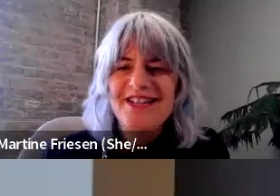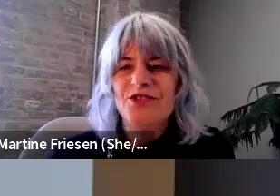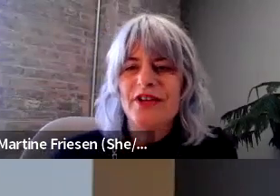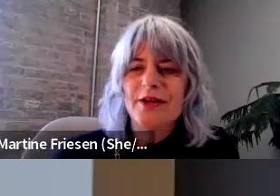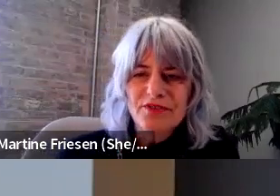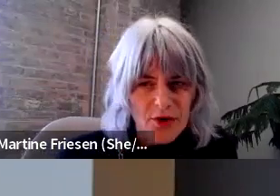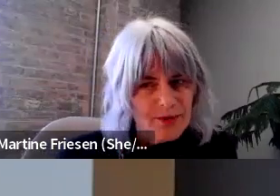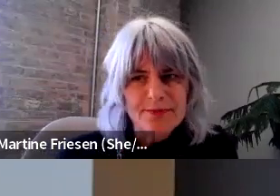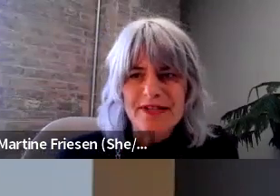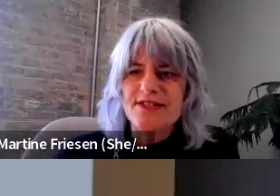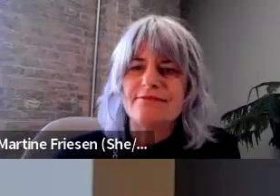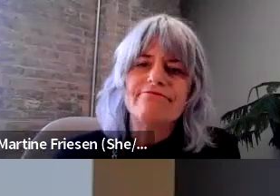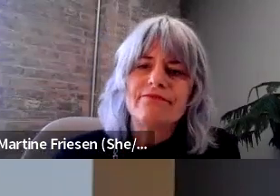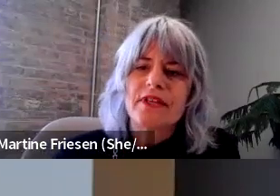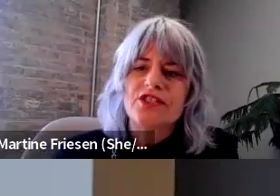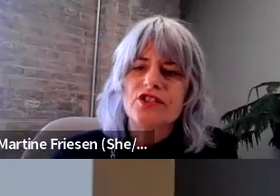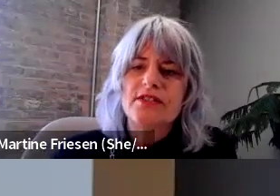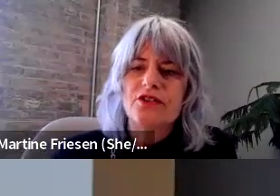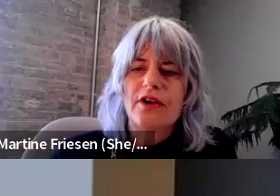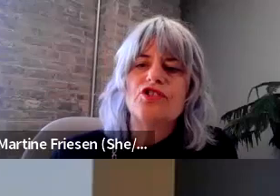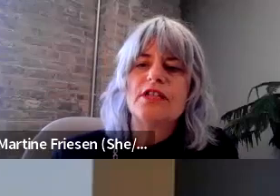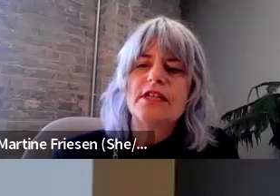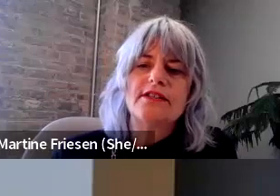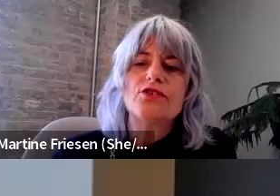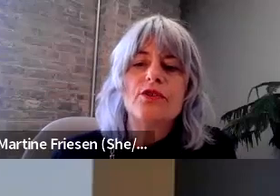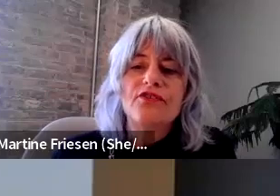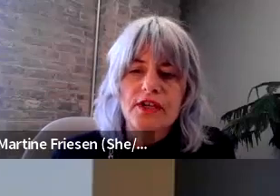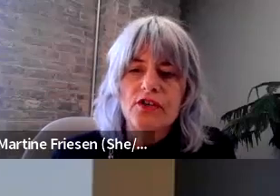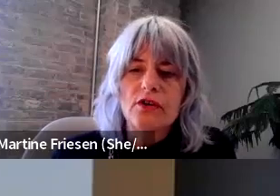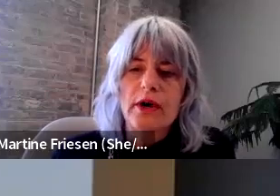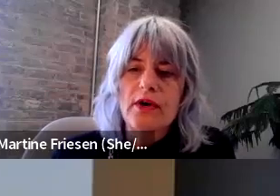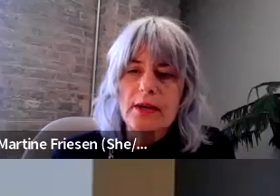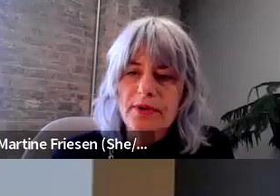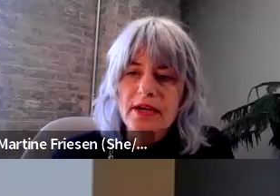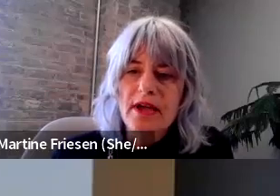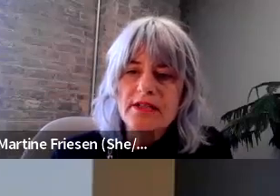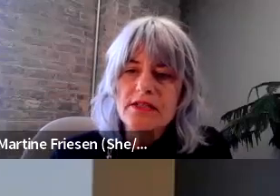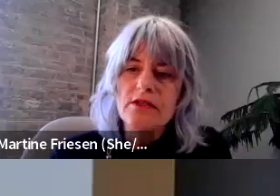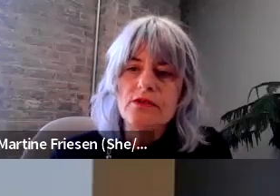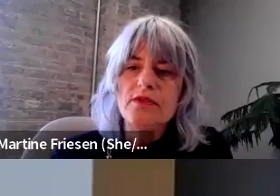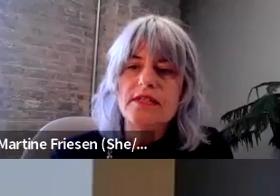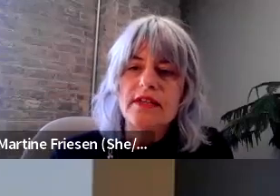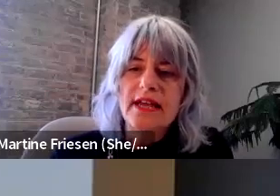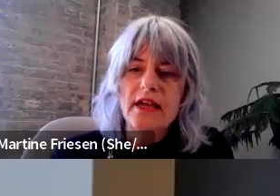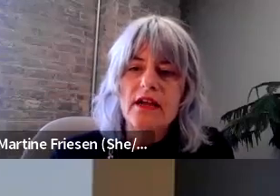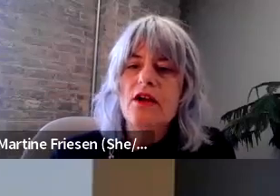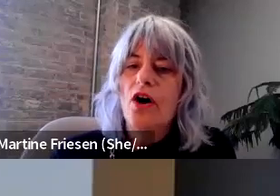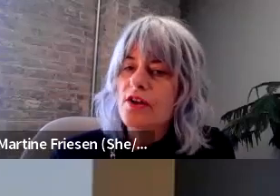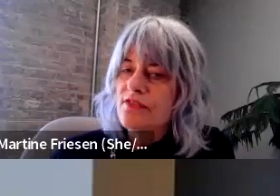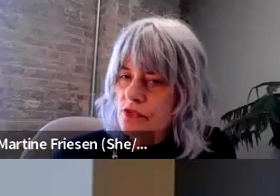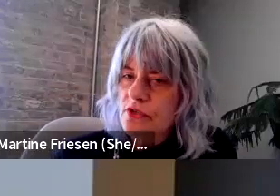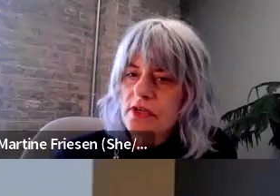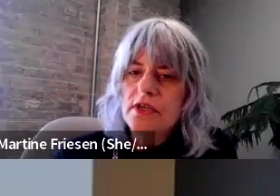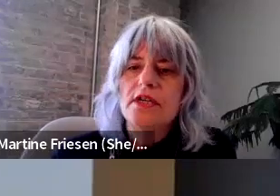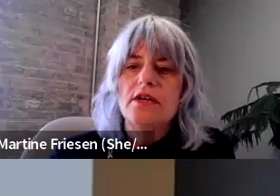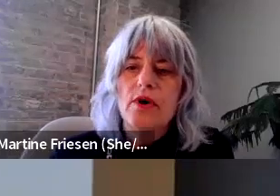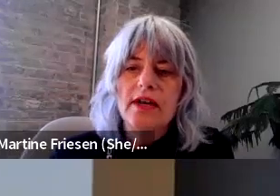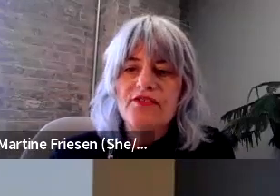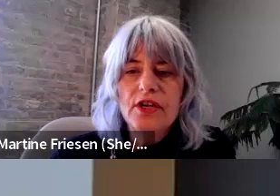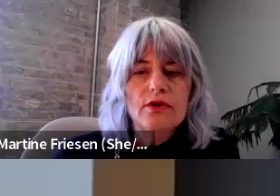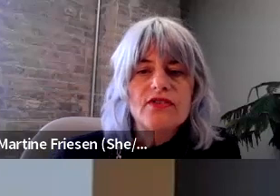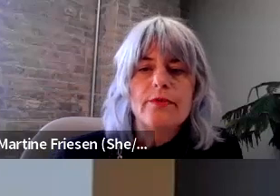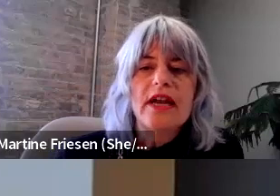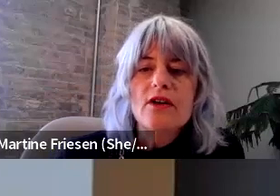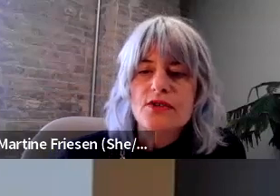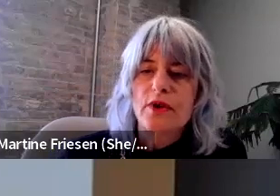dog doing a performance piece. She is crouching next to a figure wearing a pig mask who is laying on a floor,